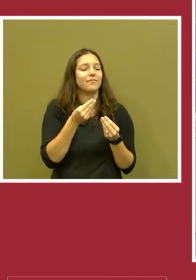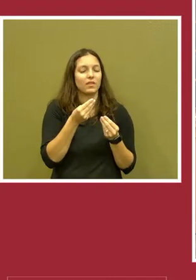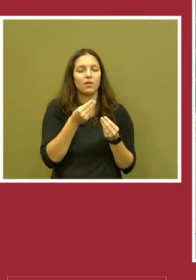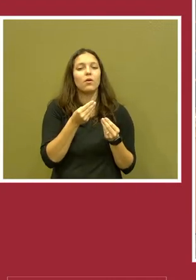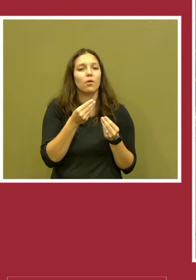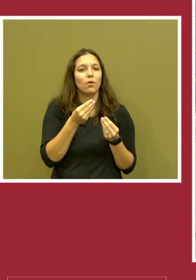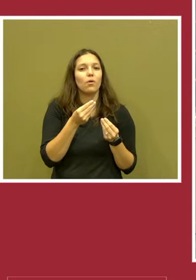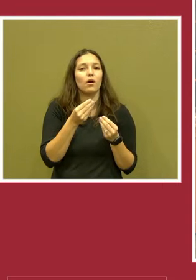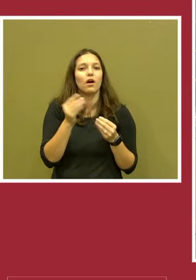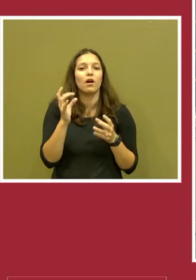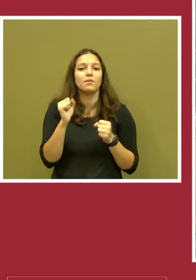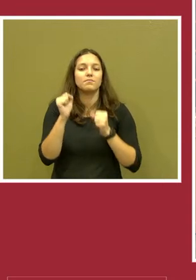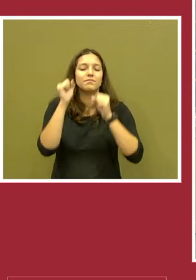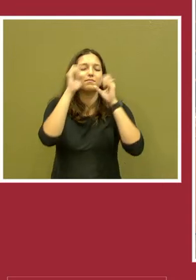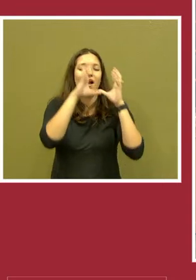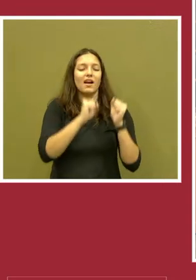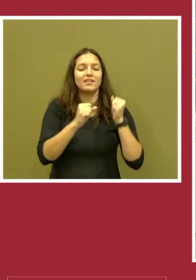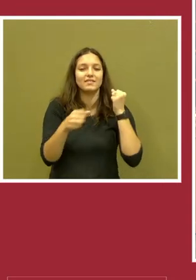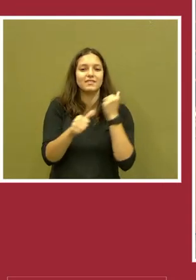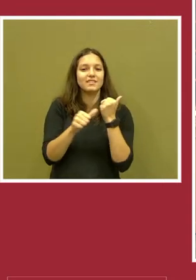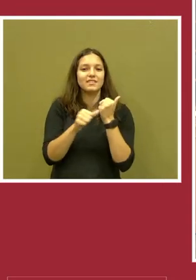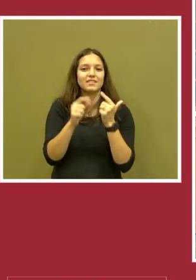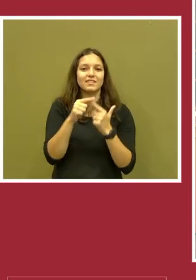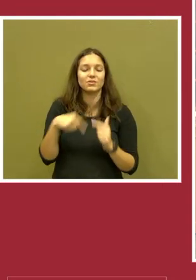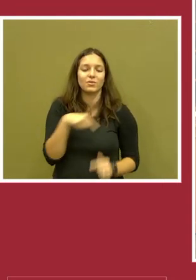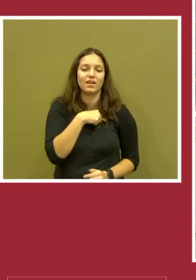an amazing assistance to us.